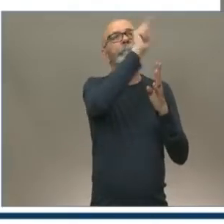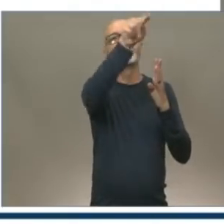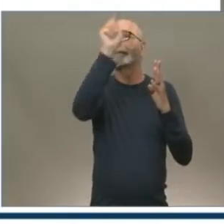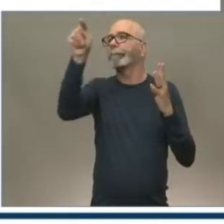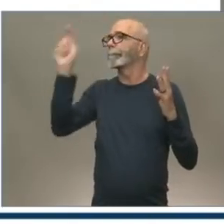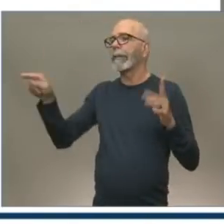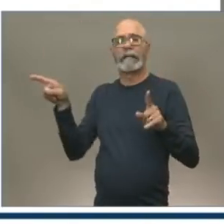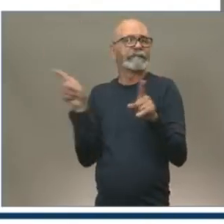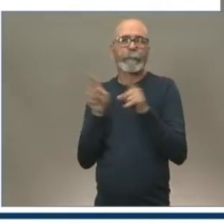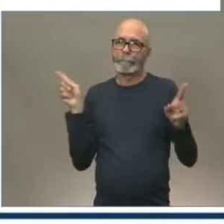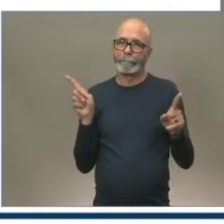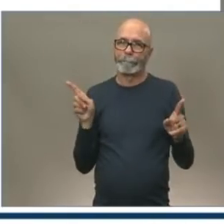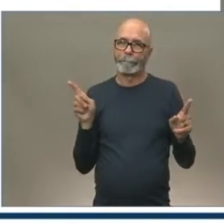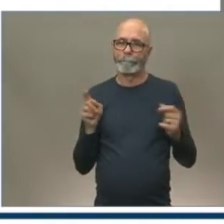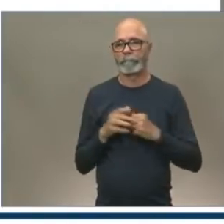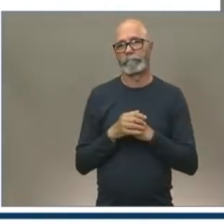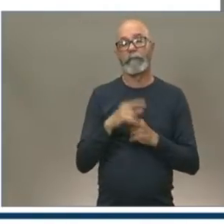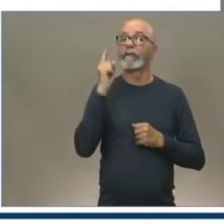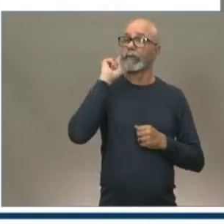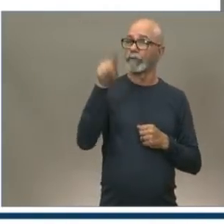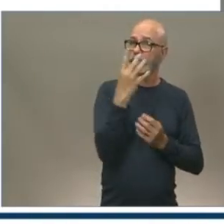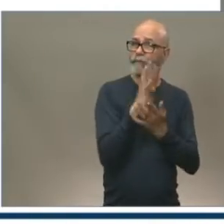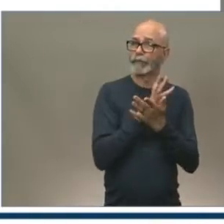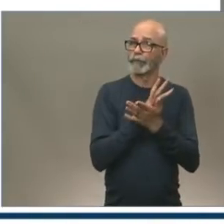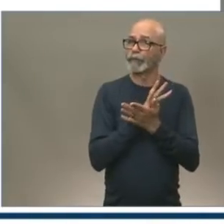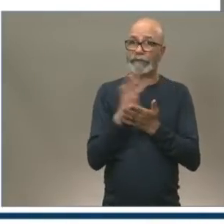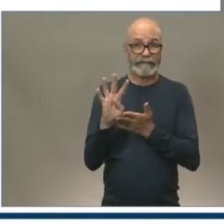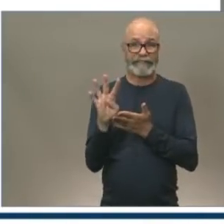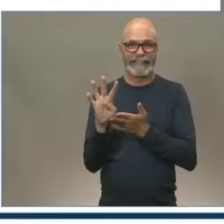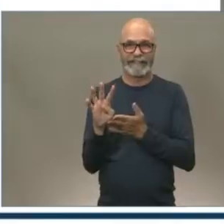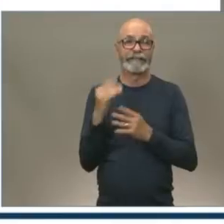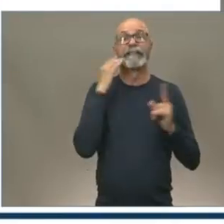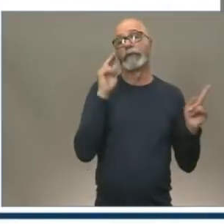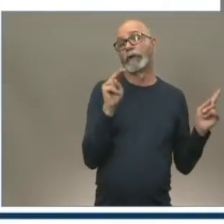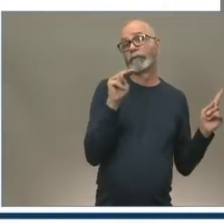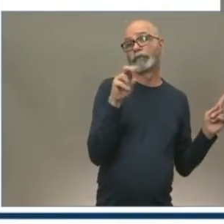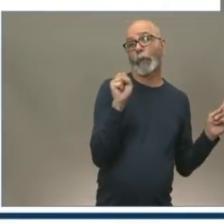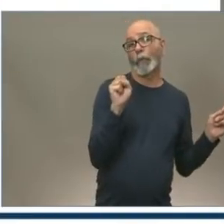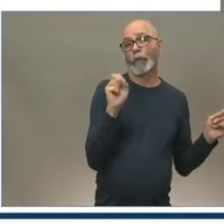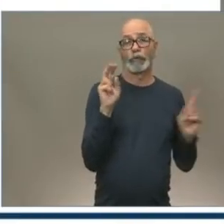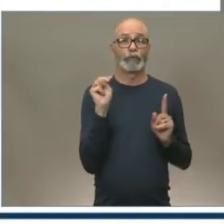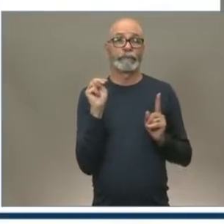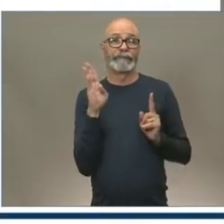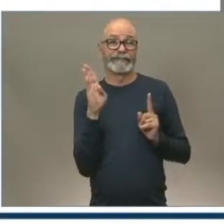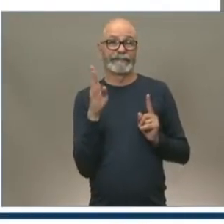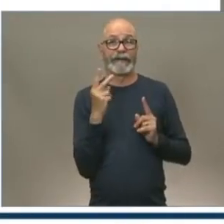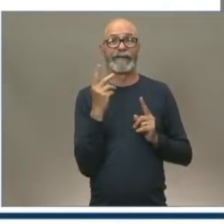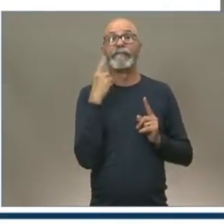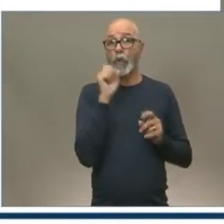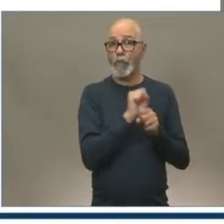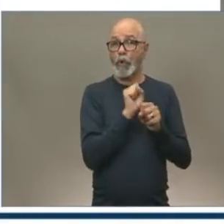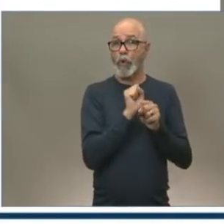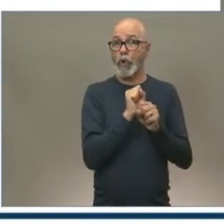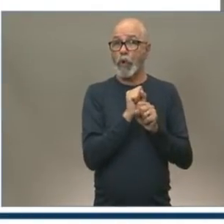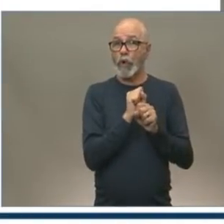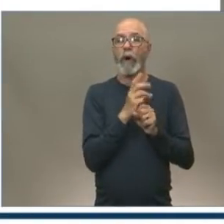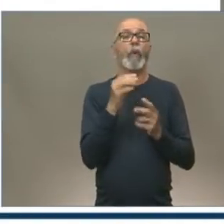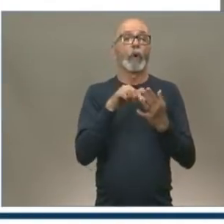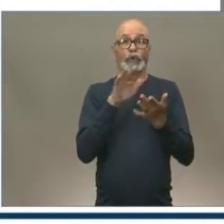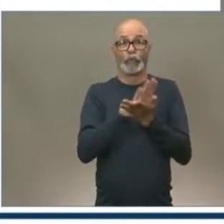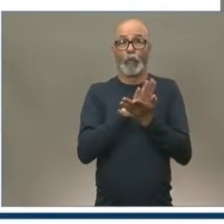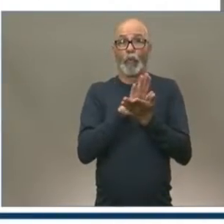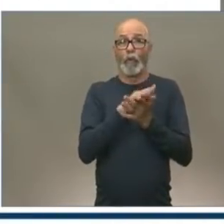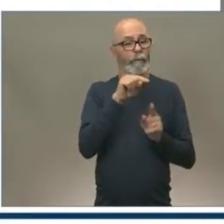who travel regularly across the New Brunswick and Nova Scotia border can do so without isolating for work or school purposes, but we have a